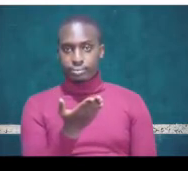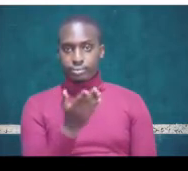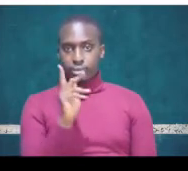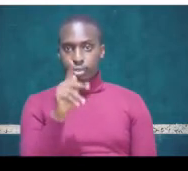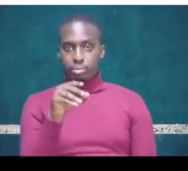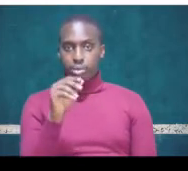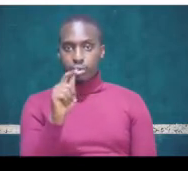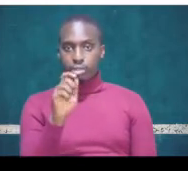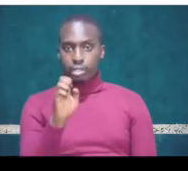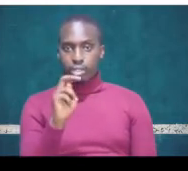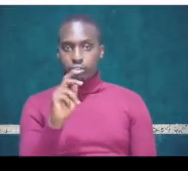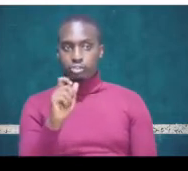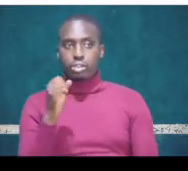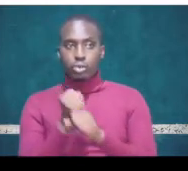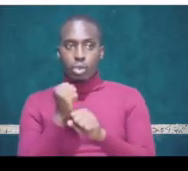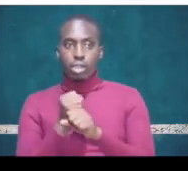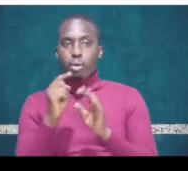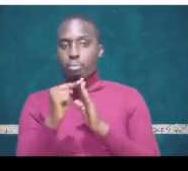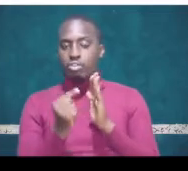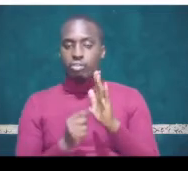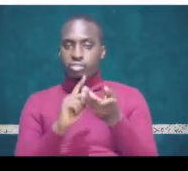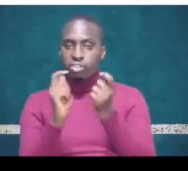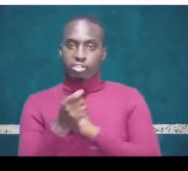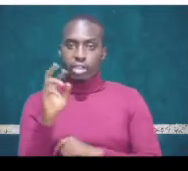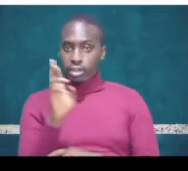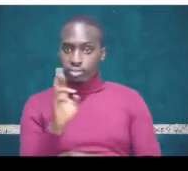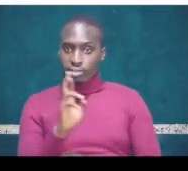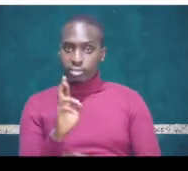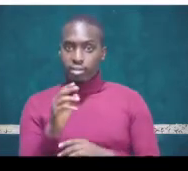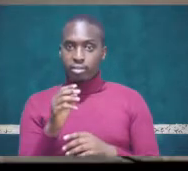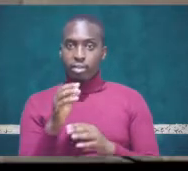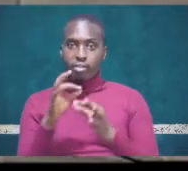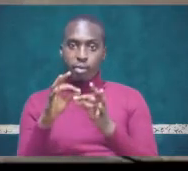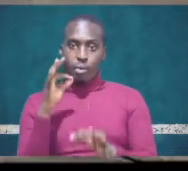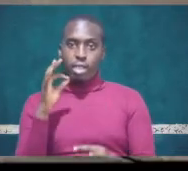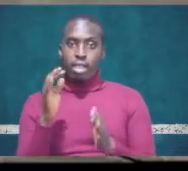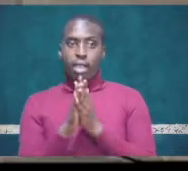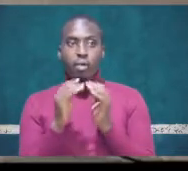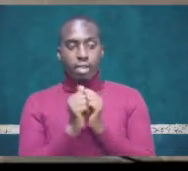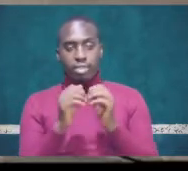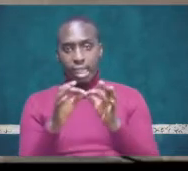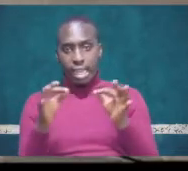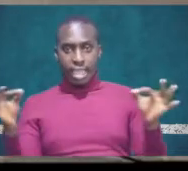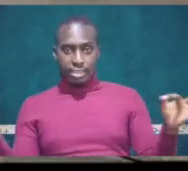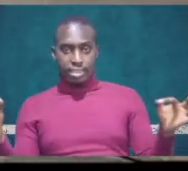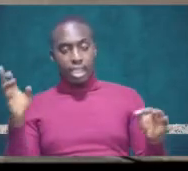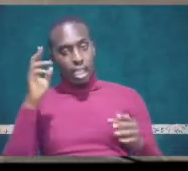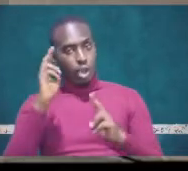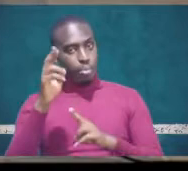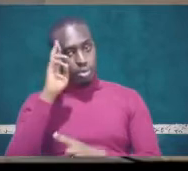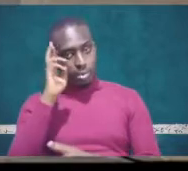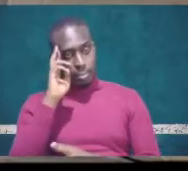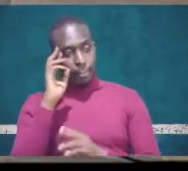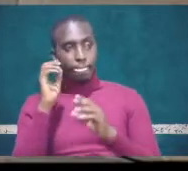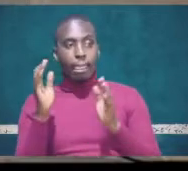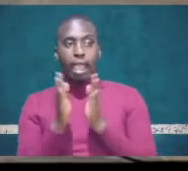potentiometer. So it works on the principle of changing the resistance of the wire with its length. I hope you remember that. So,